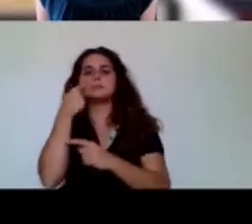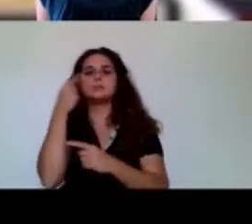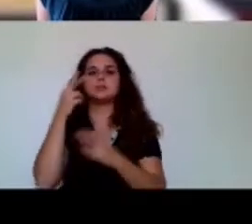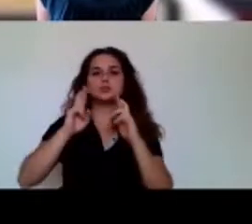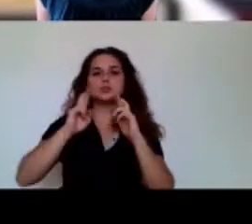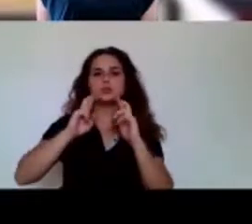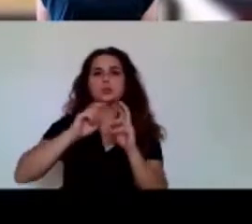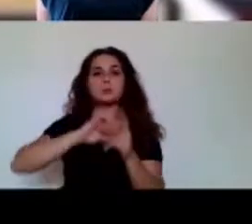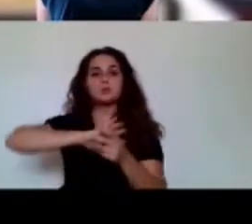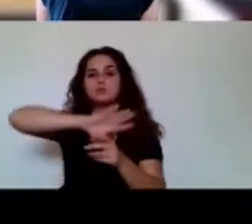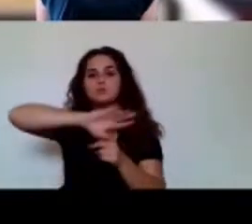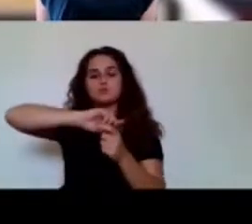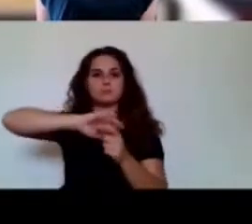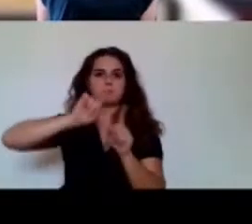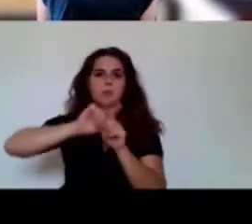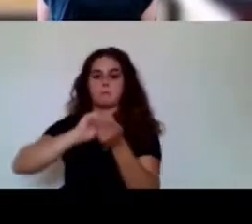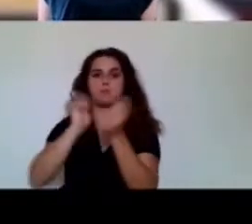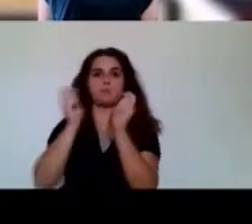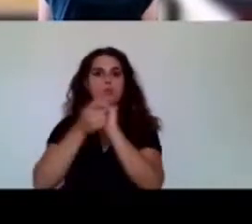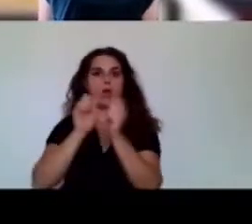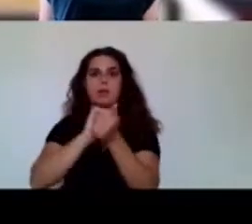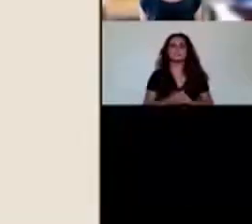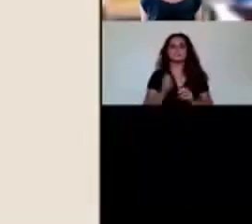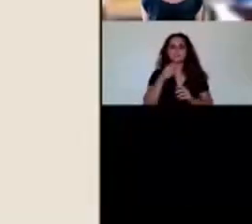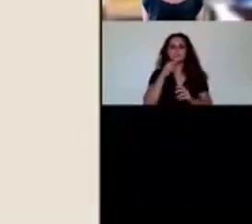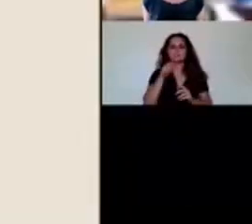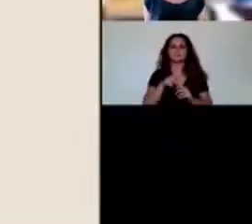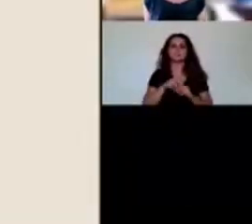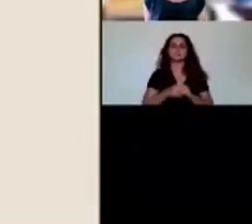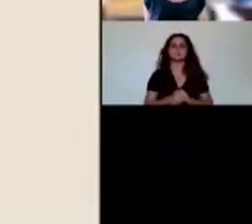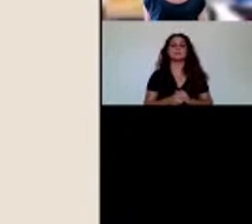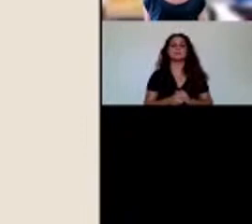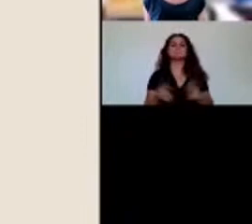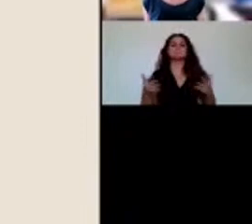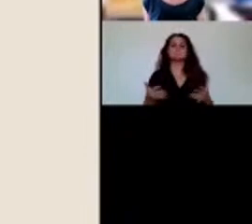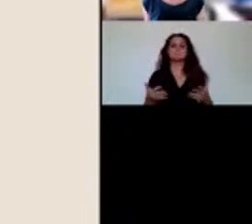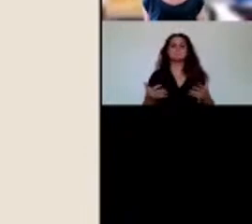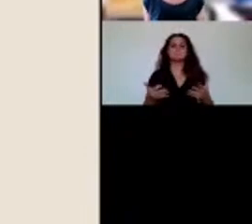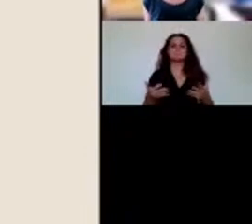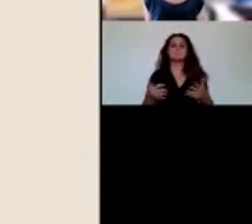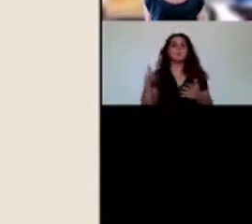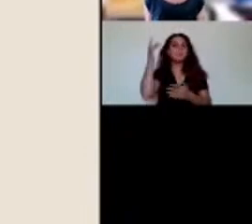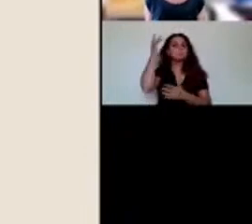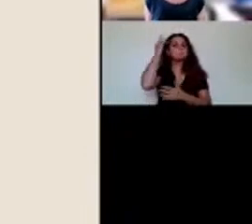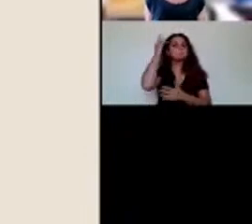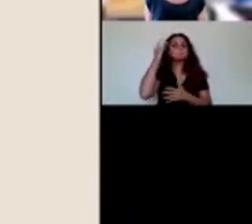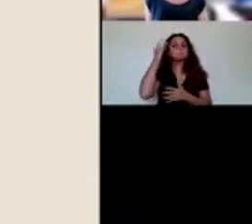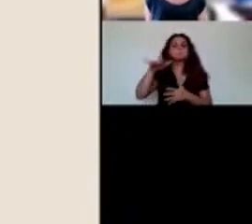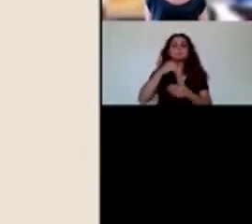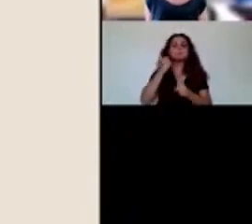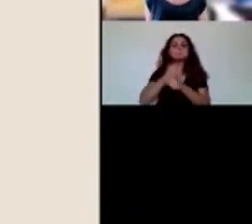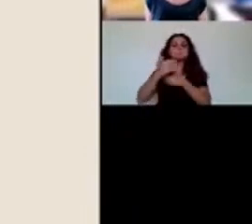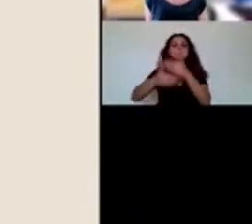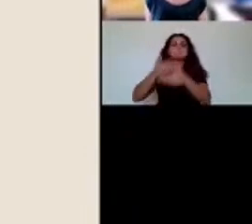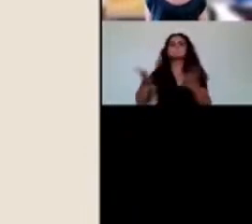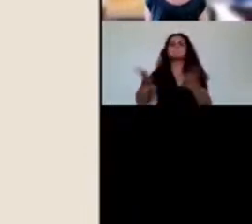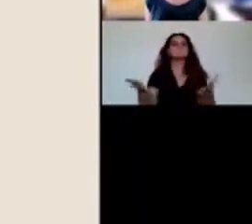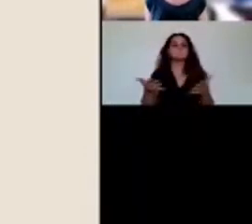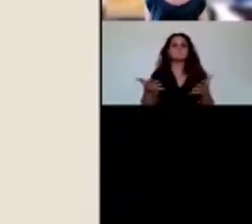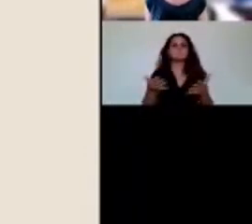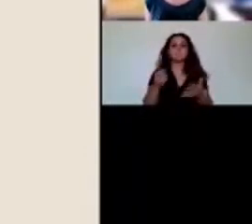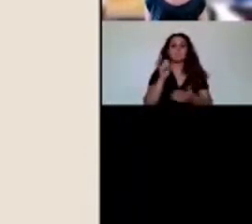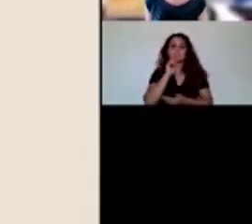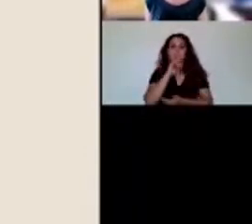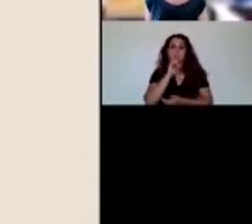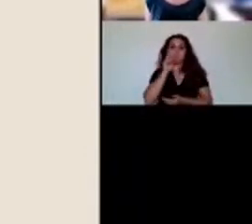and continuously update our models of the world. So where in the brain does this learning take place? Well, we can look